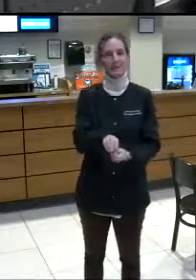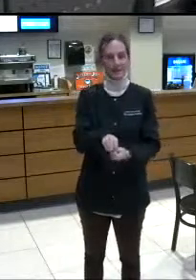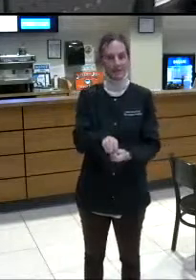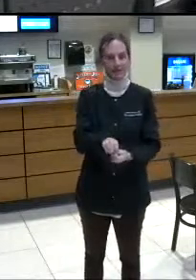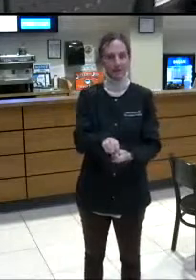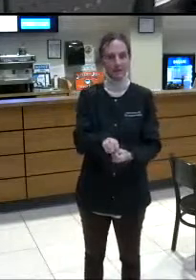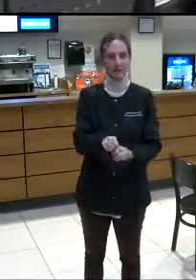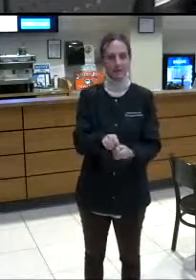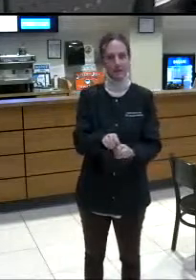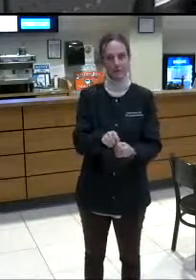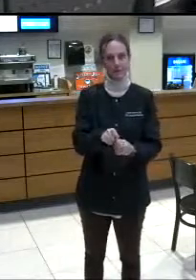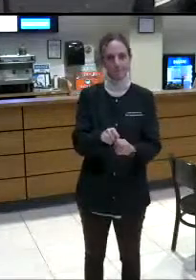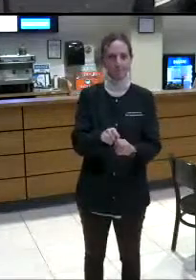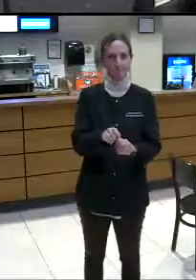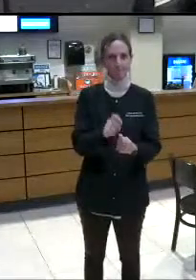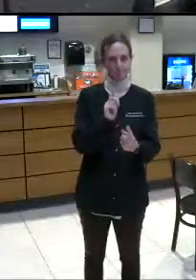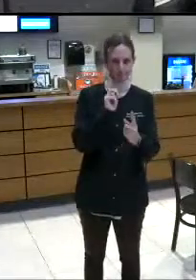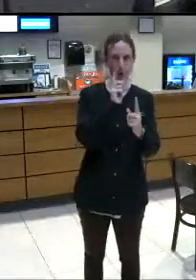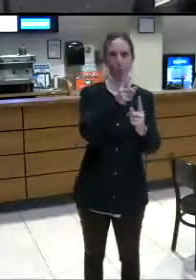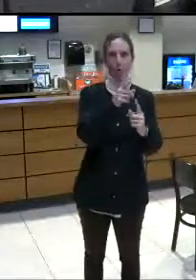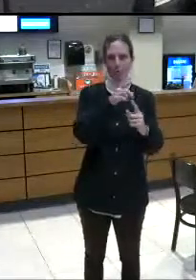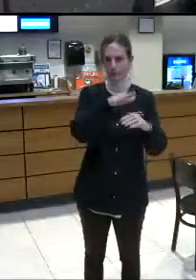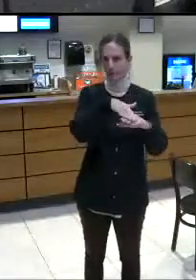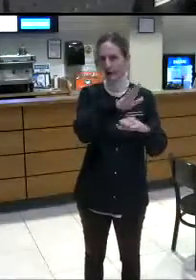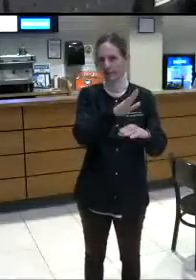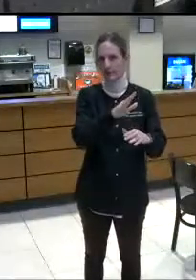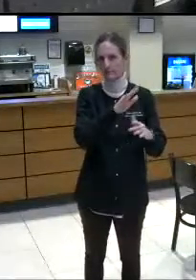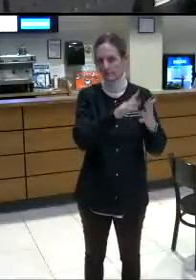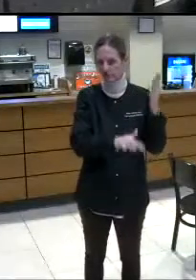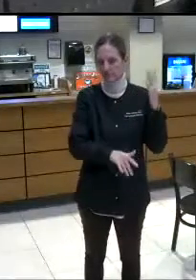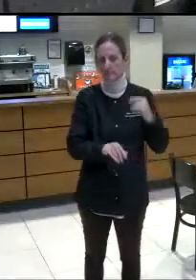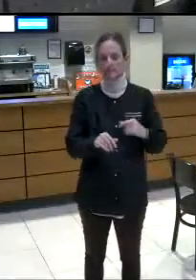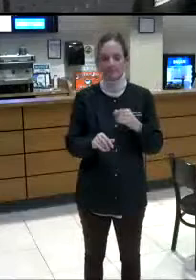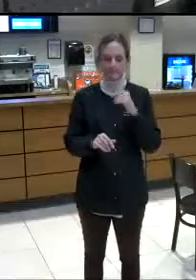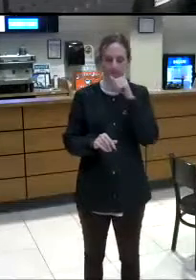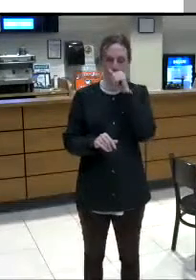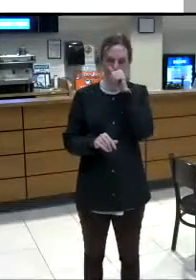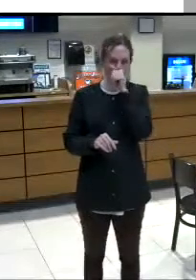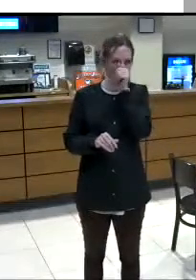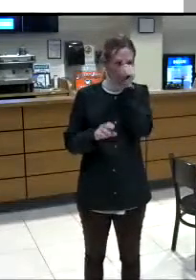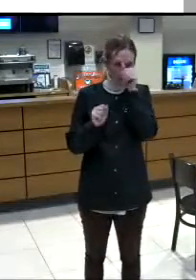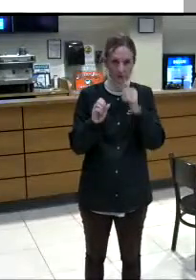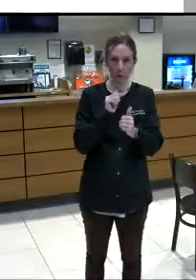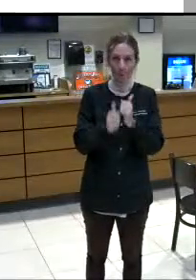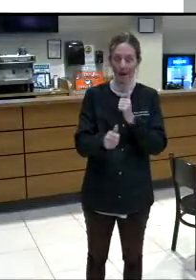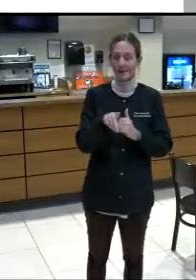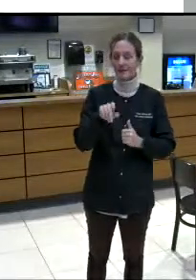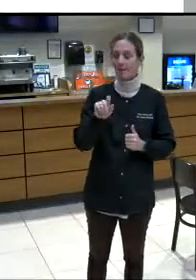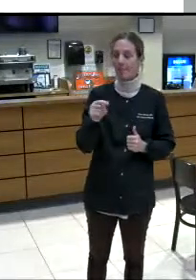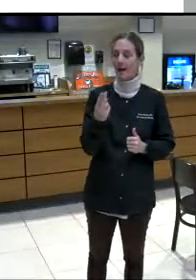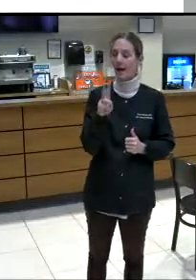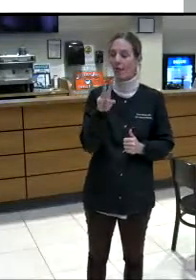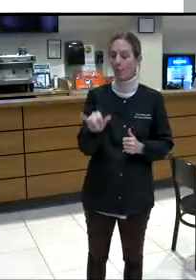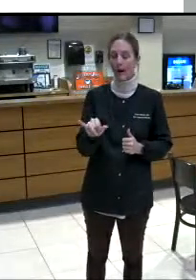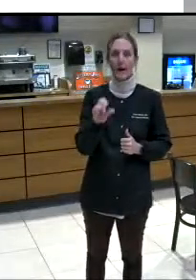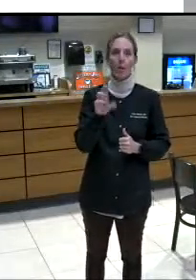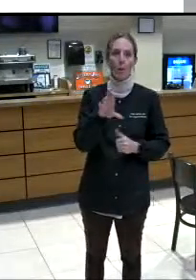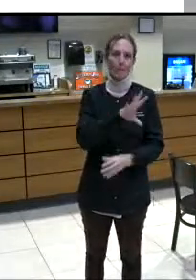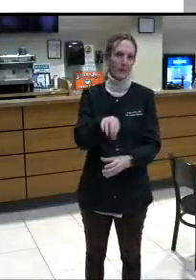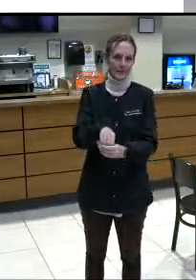because passing a end of pathway or participating in an end of pathway